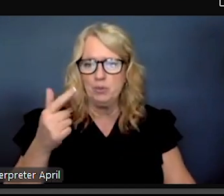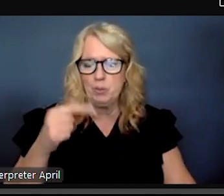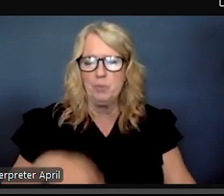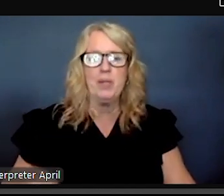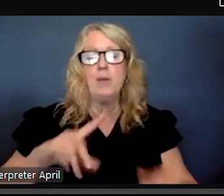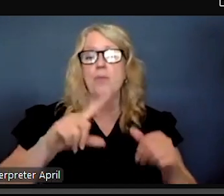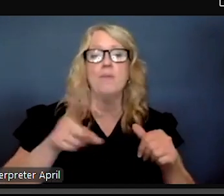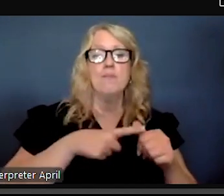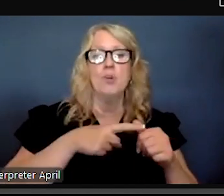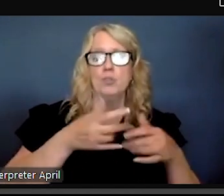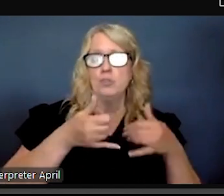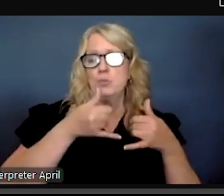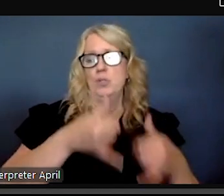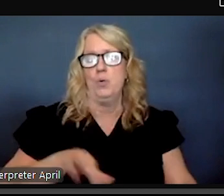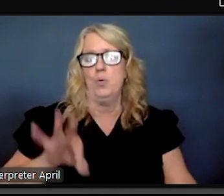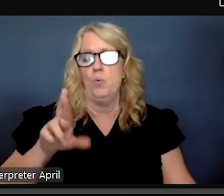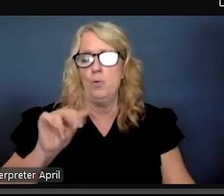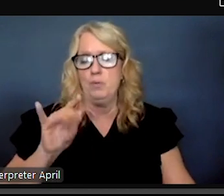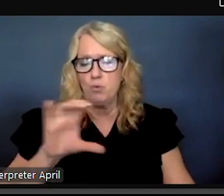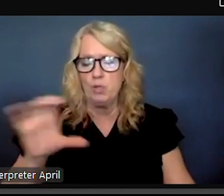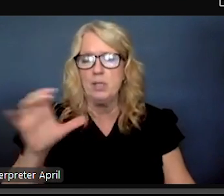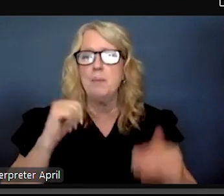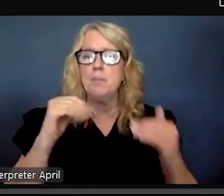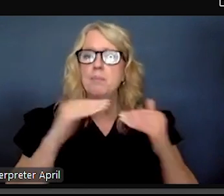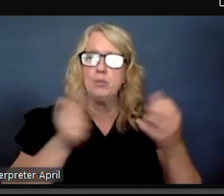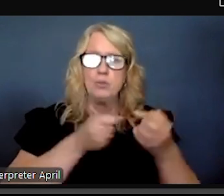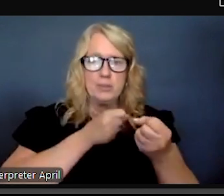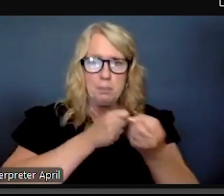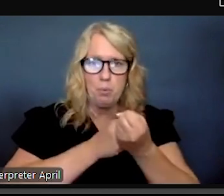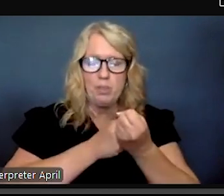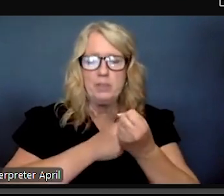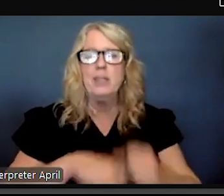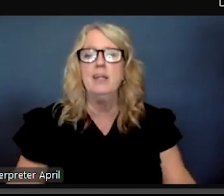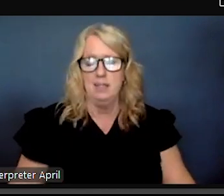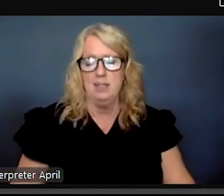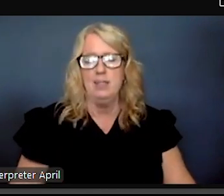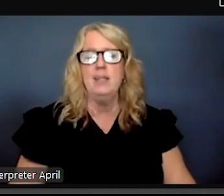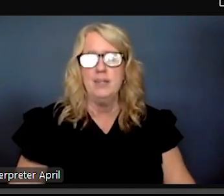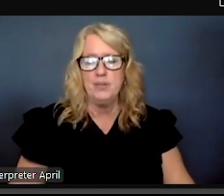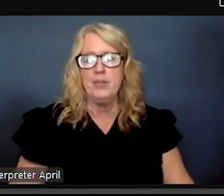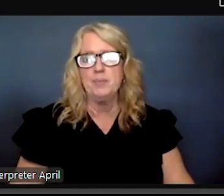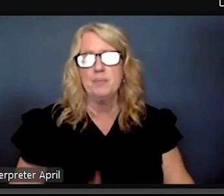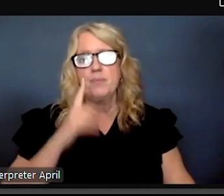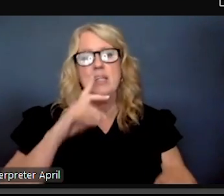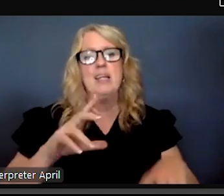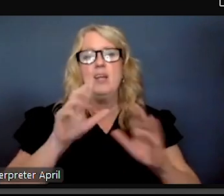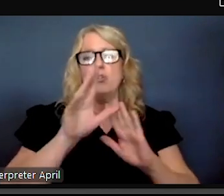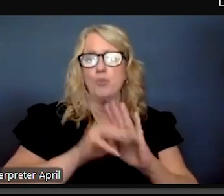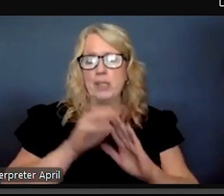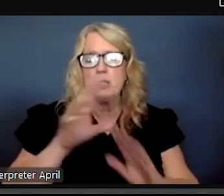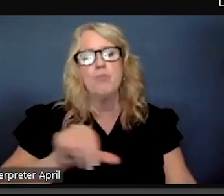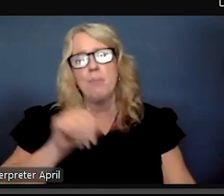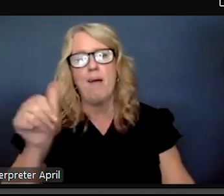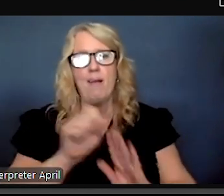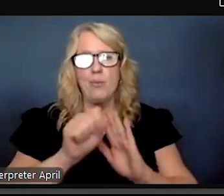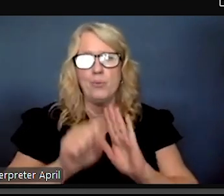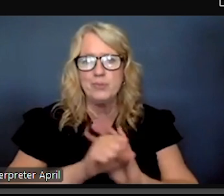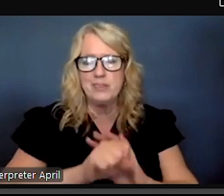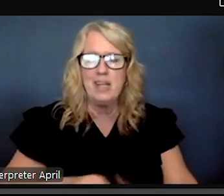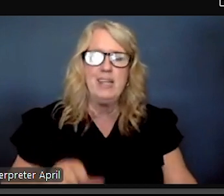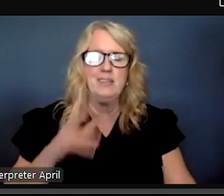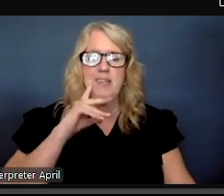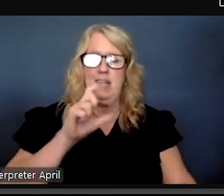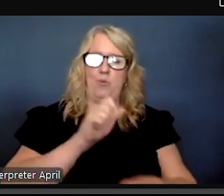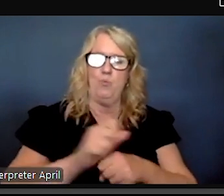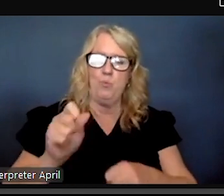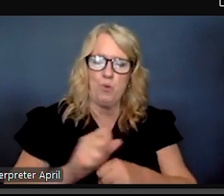first award was on forensic support specialist. They actually, took a curriculum from another state and made it work